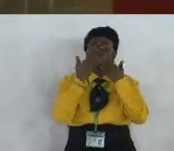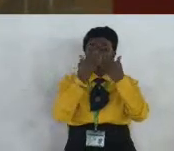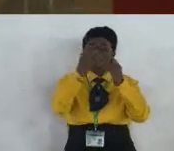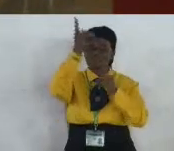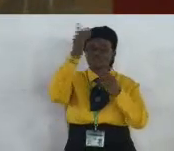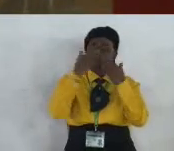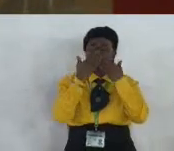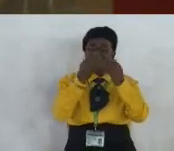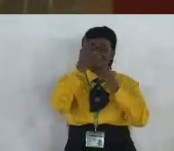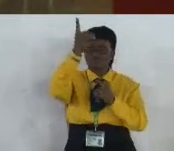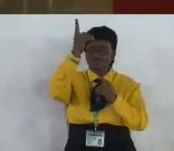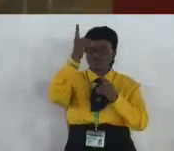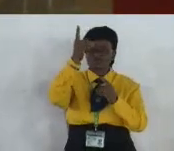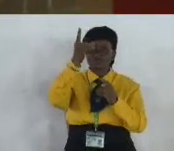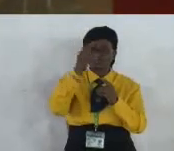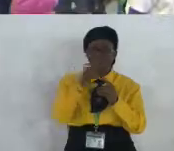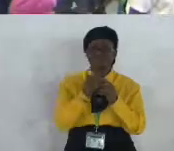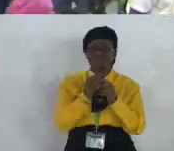Thank you.